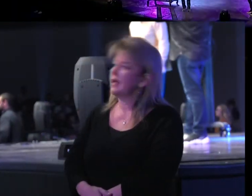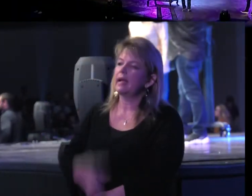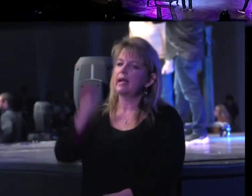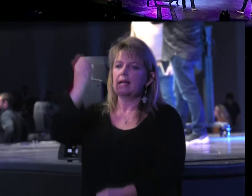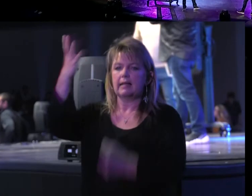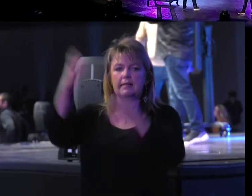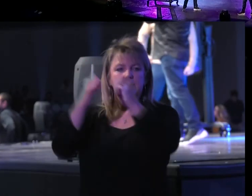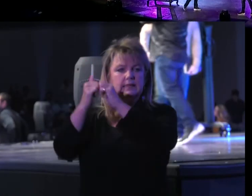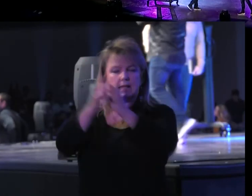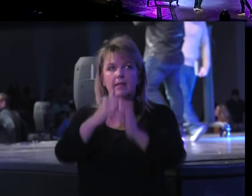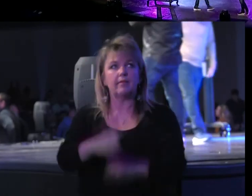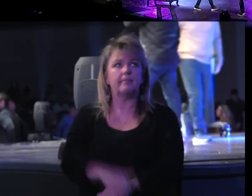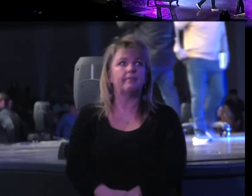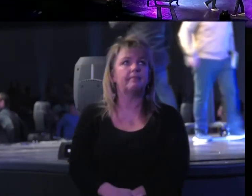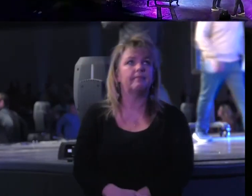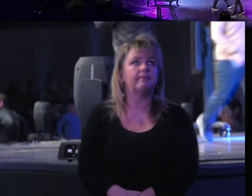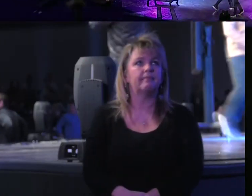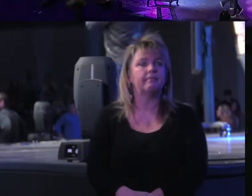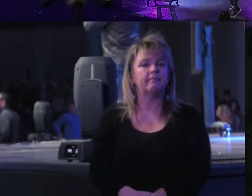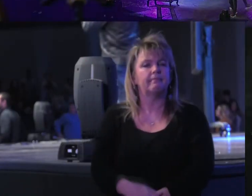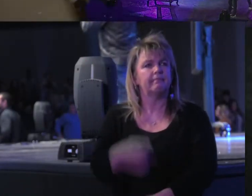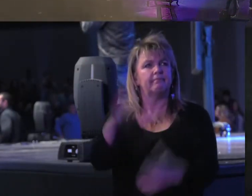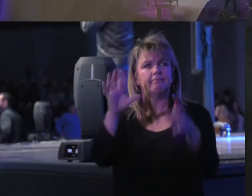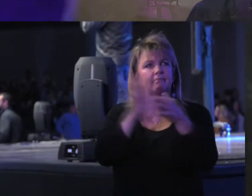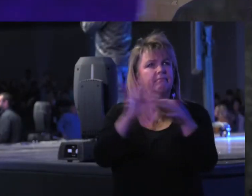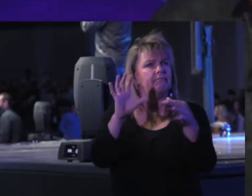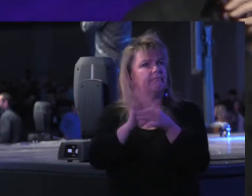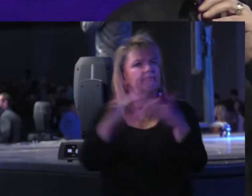together. So what could I say?